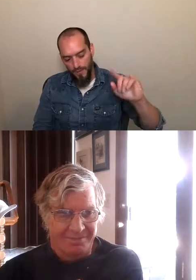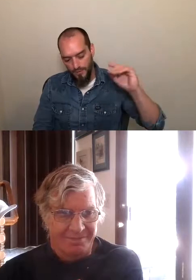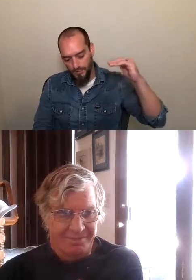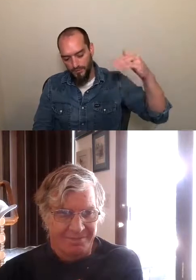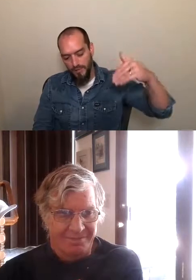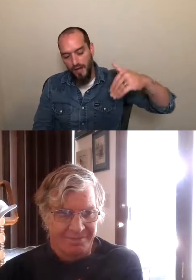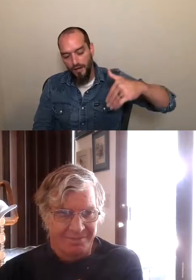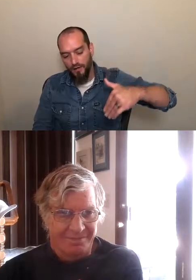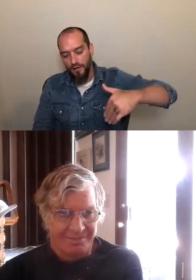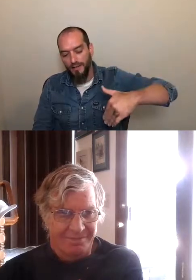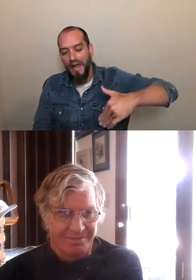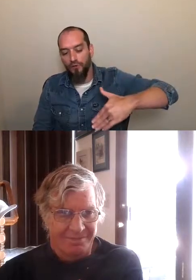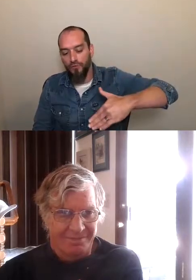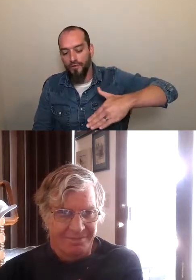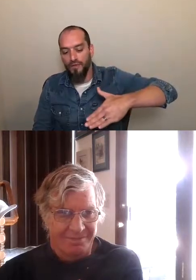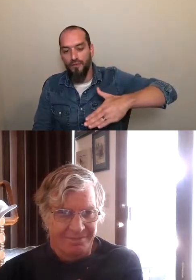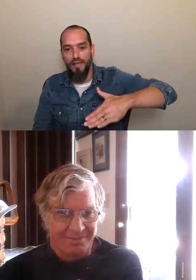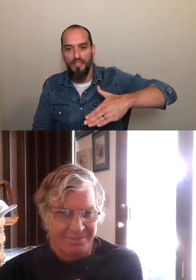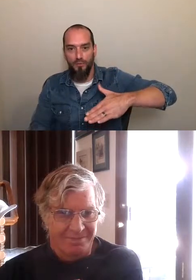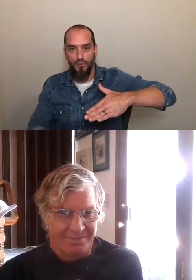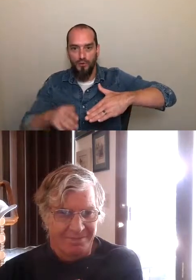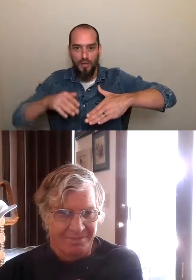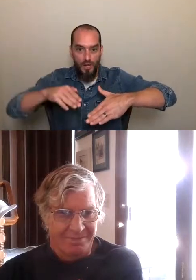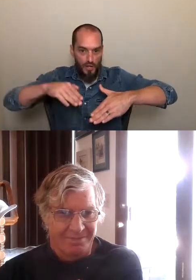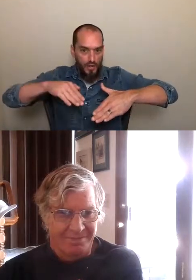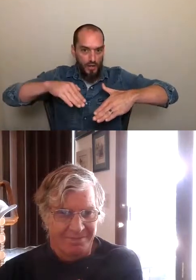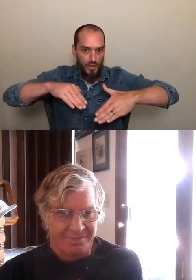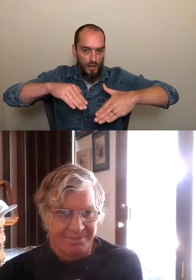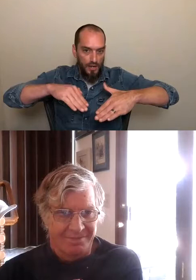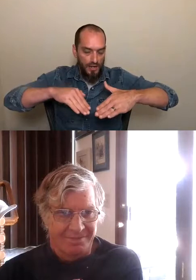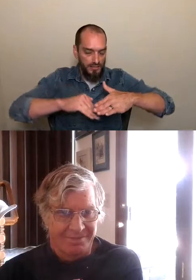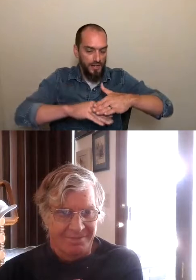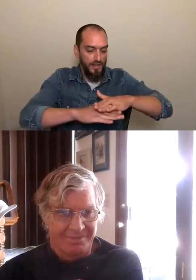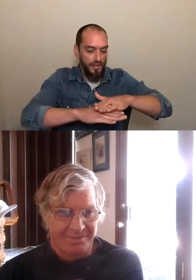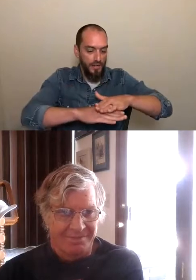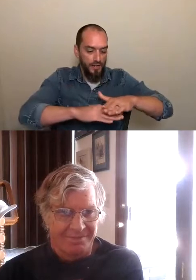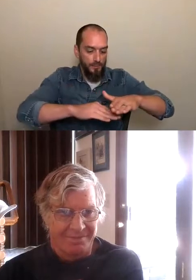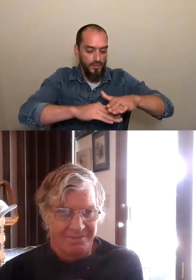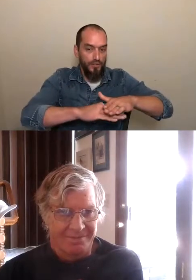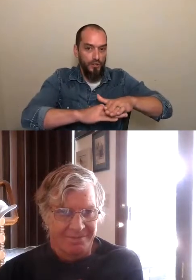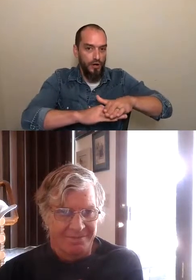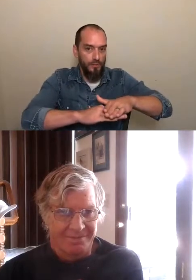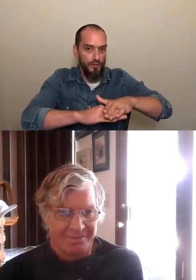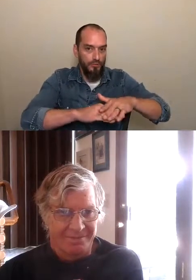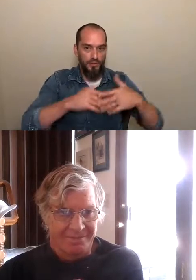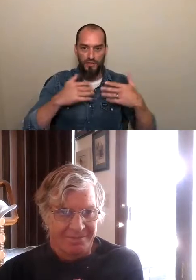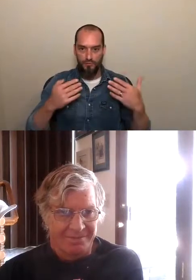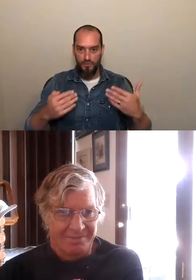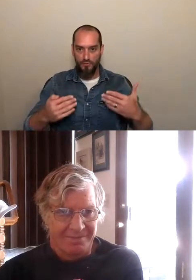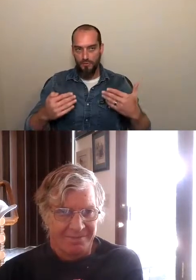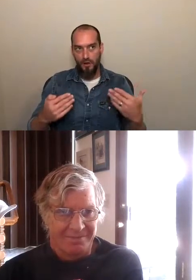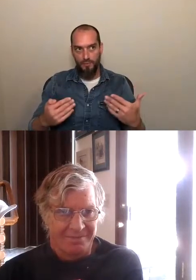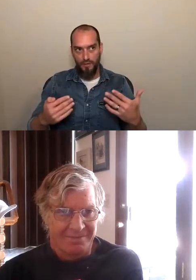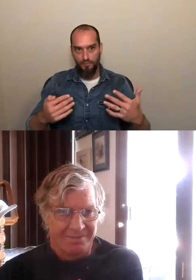But back to the air coming out from beneath the baseboard and staying beneath the carpeting. If we think of